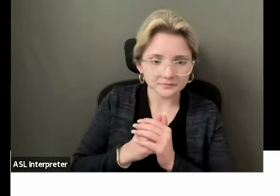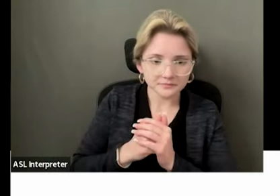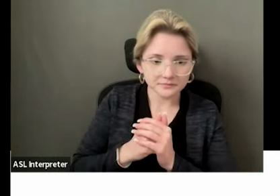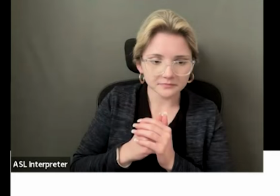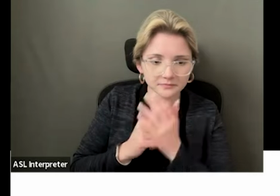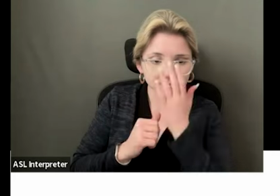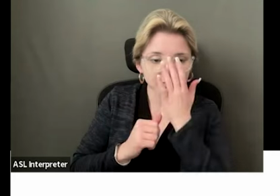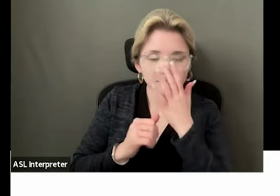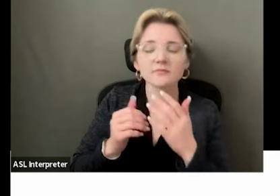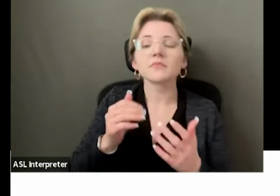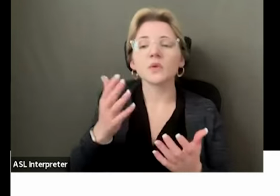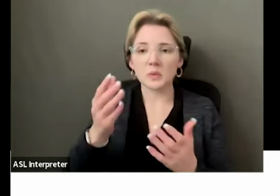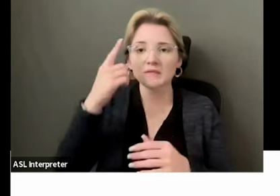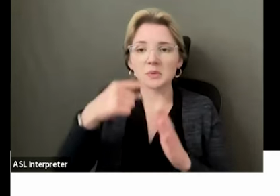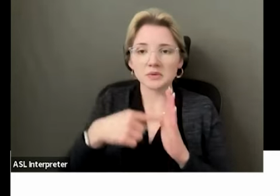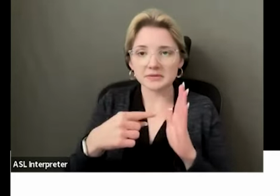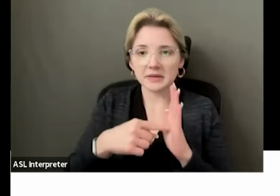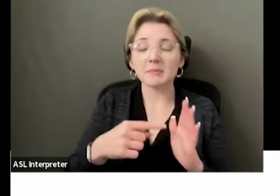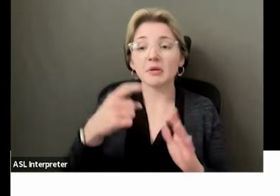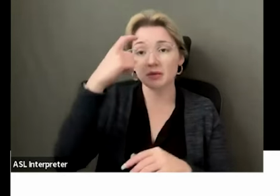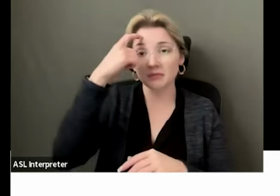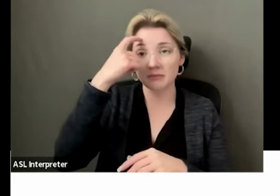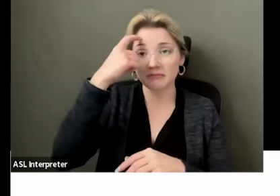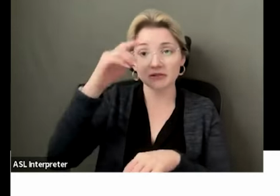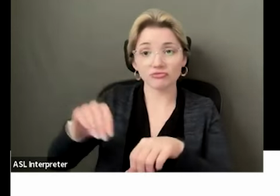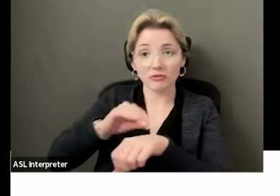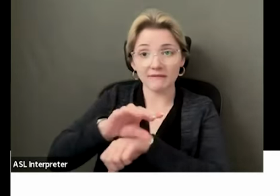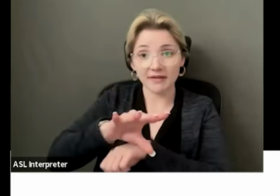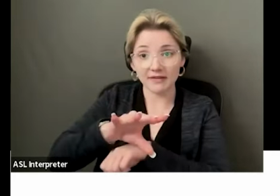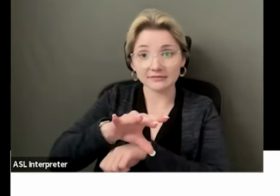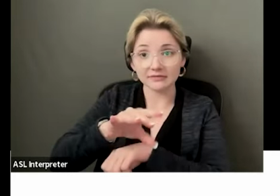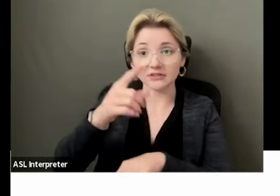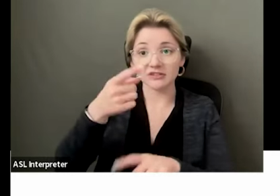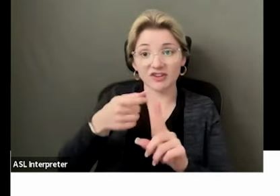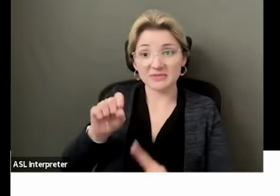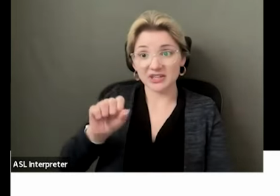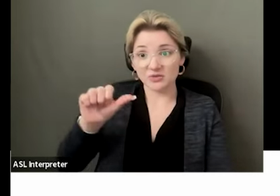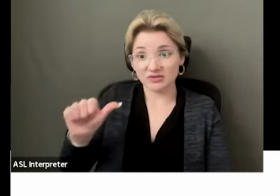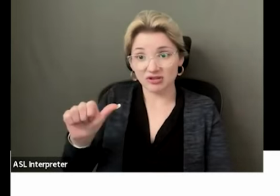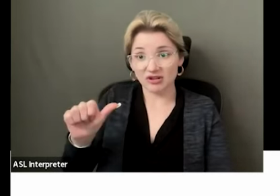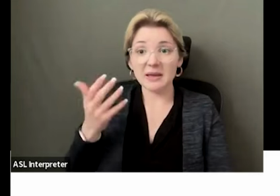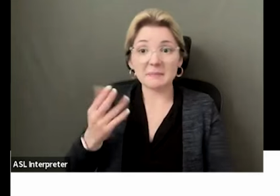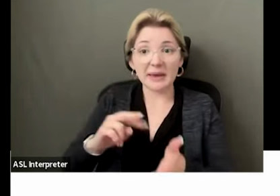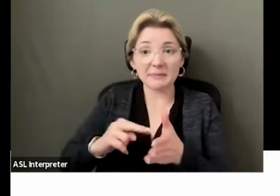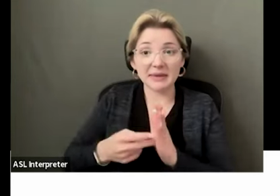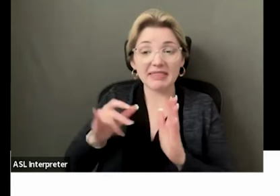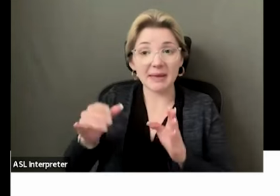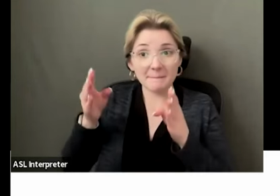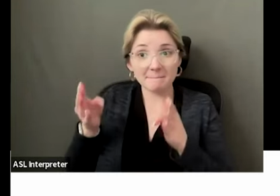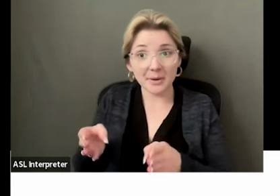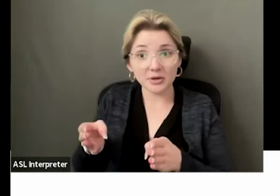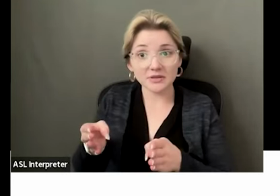continued harm, and they would still qualify for an emergency transfer under that. And again, they don't